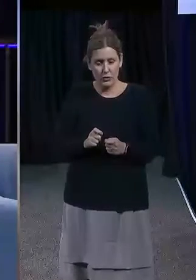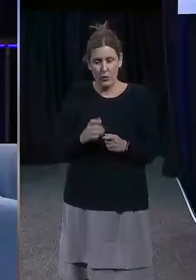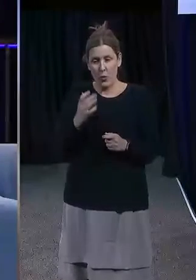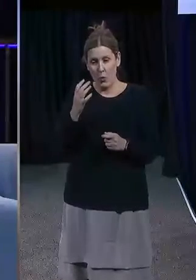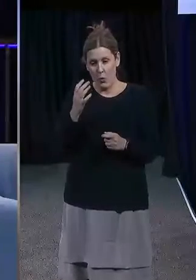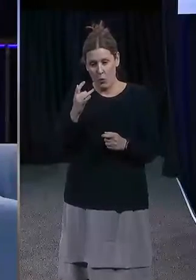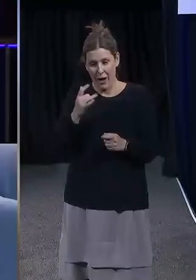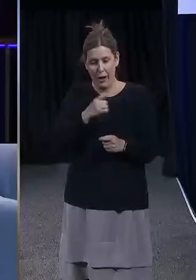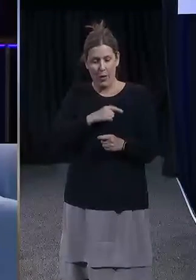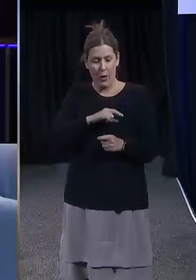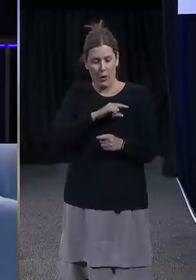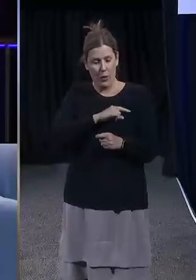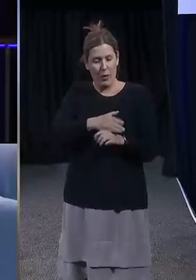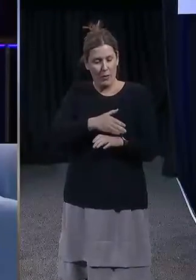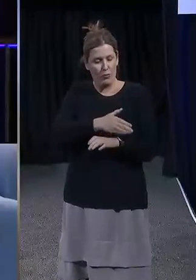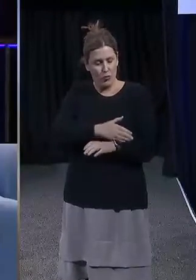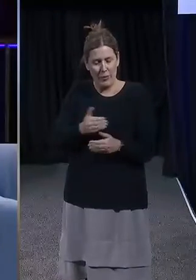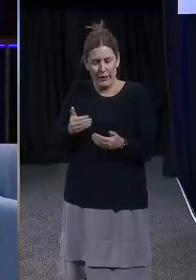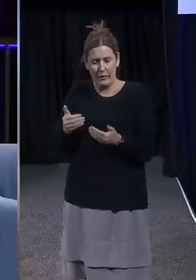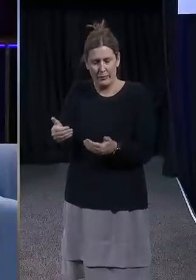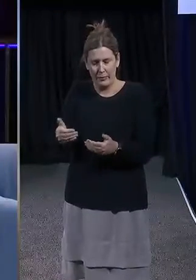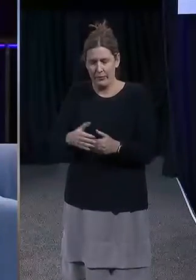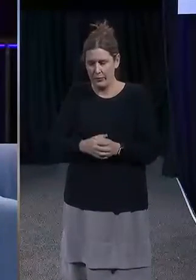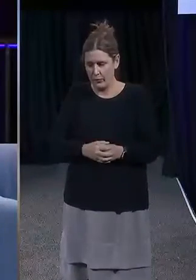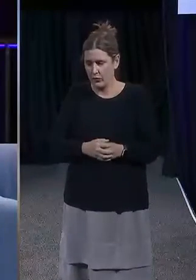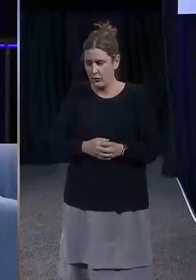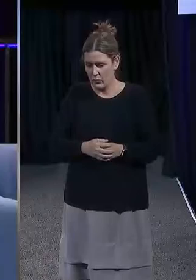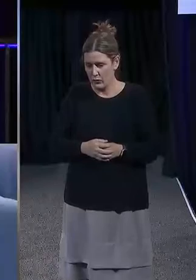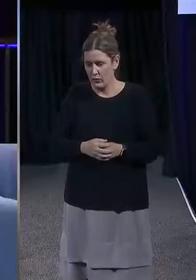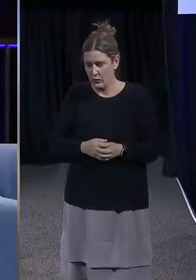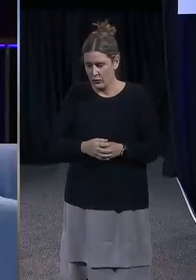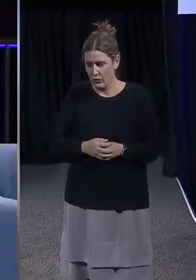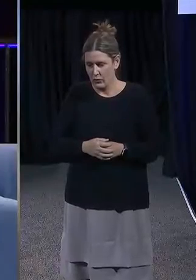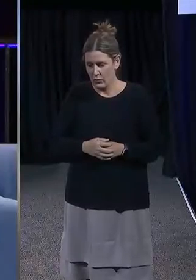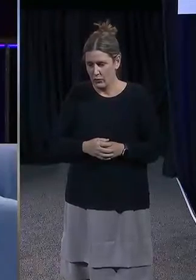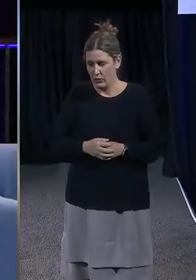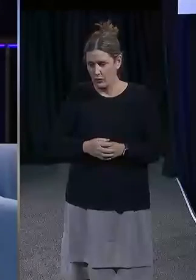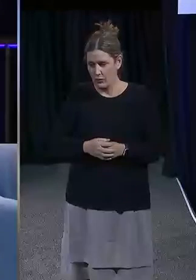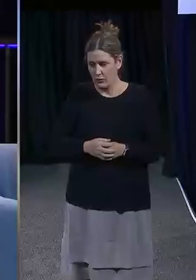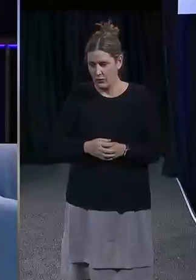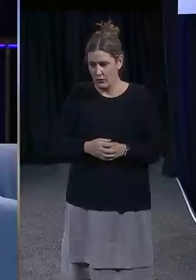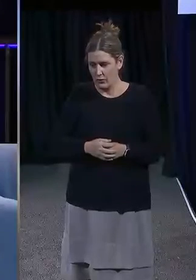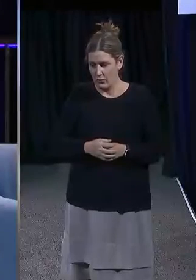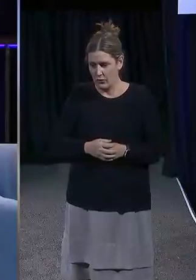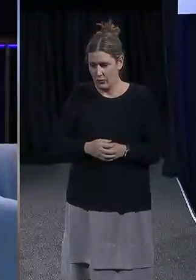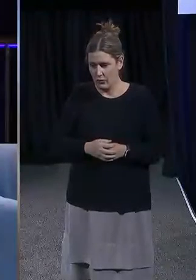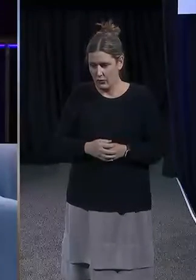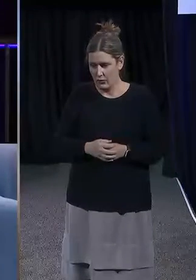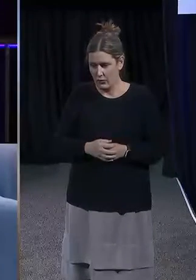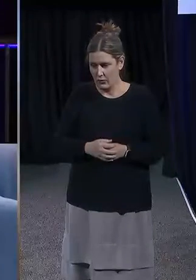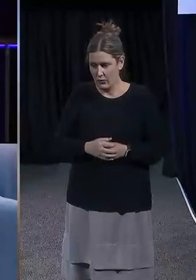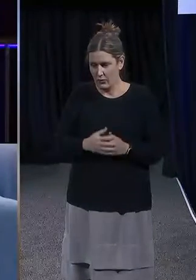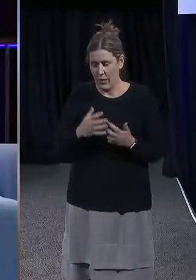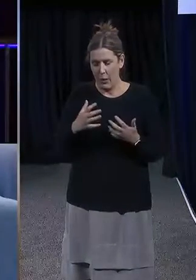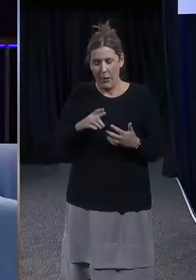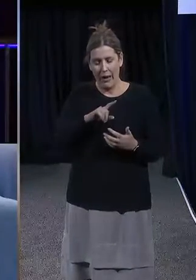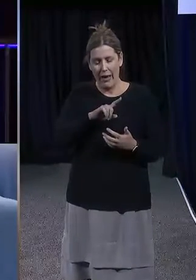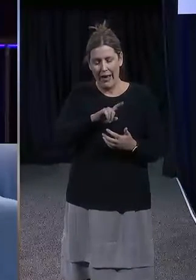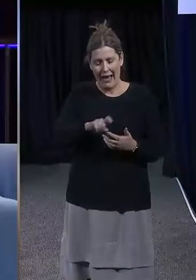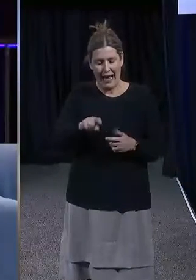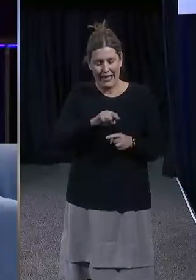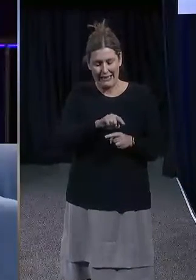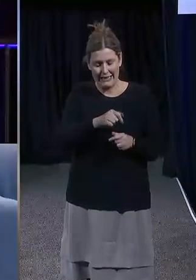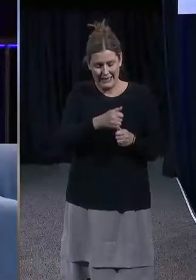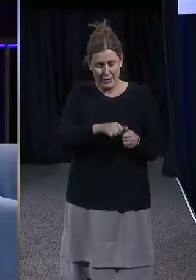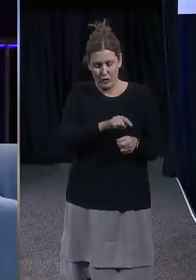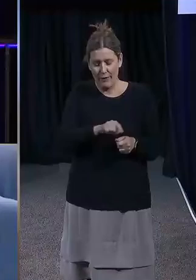improvement stance as we move forward. As I look at the time, and I want to ask each one of you briefly, just